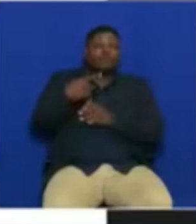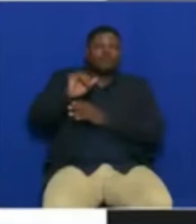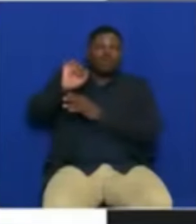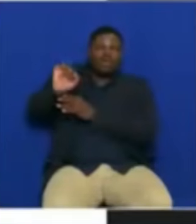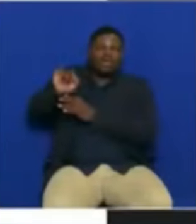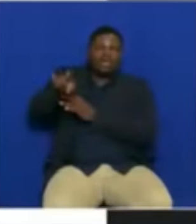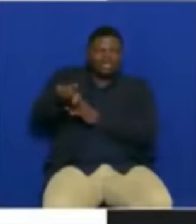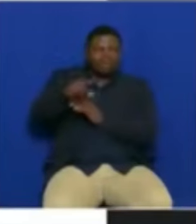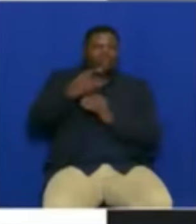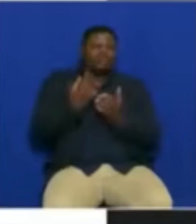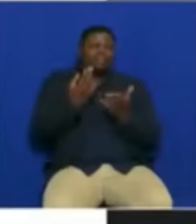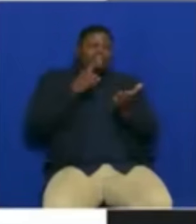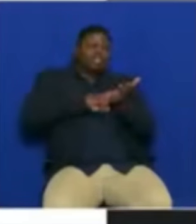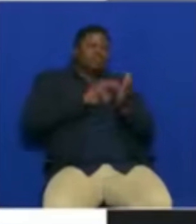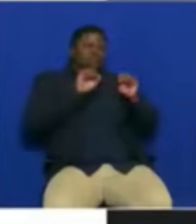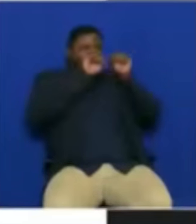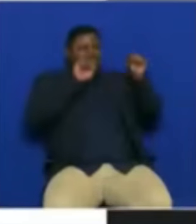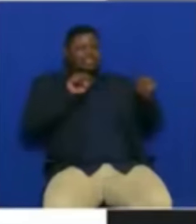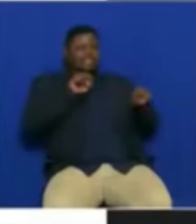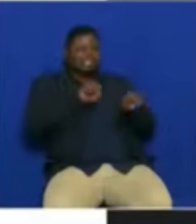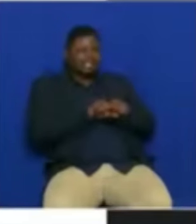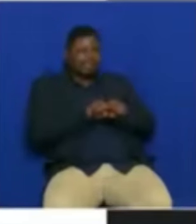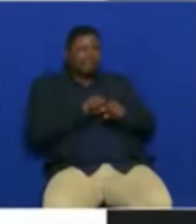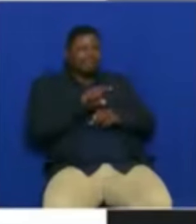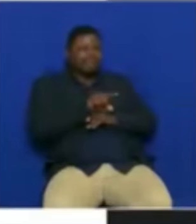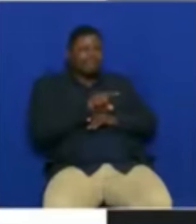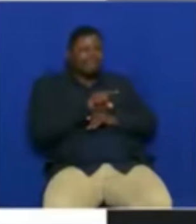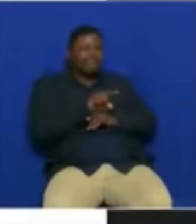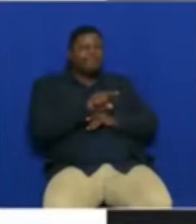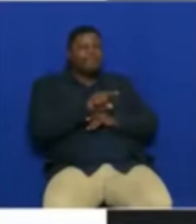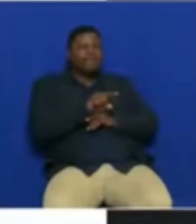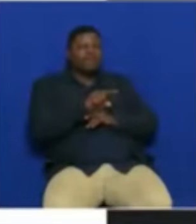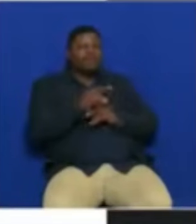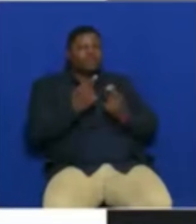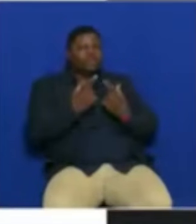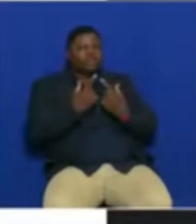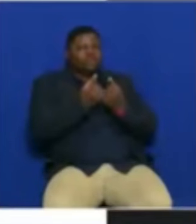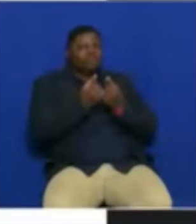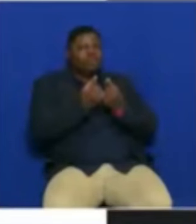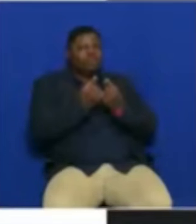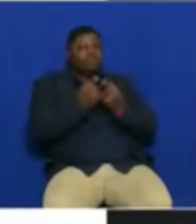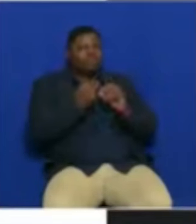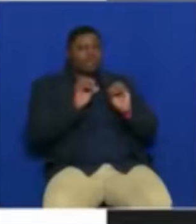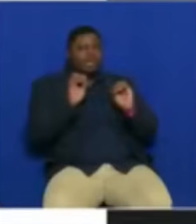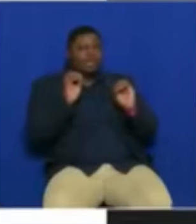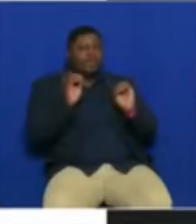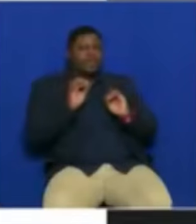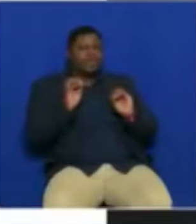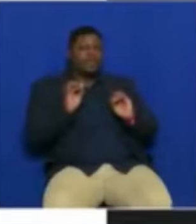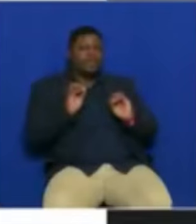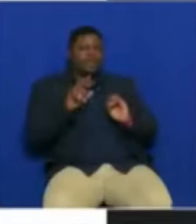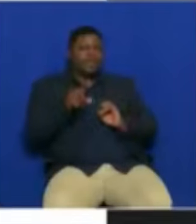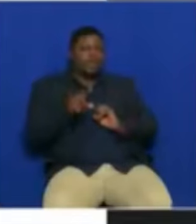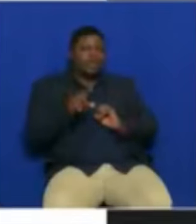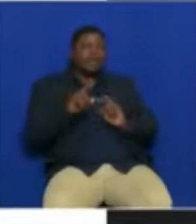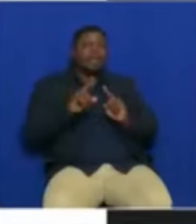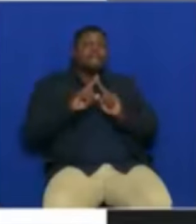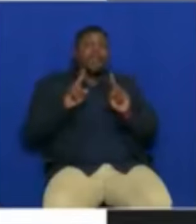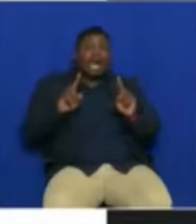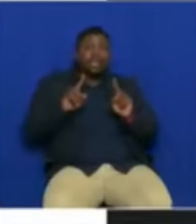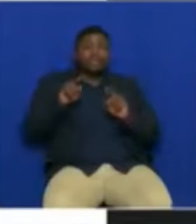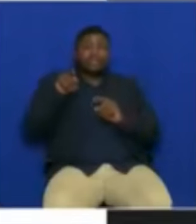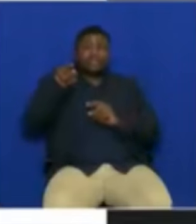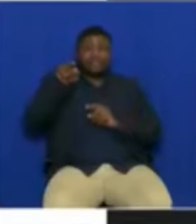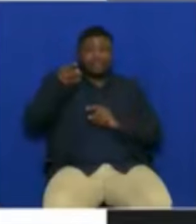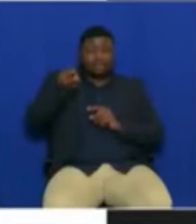the application in, it was not done. So that just gave her the advantage of her now going for the interview.